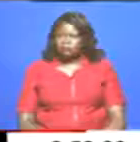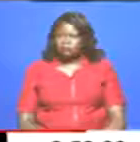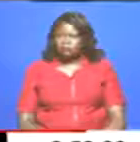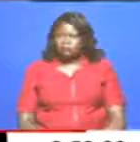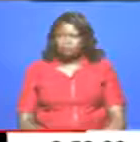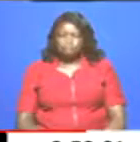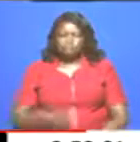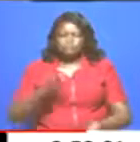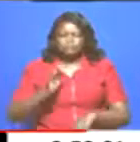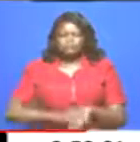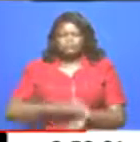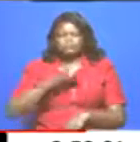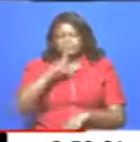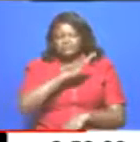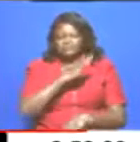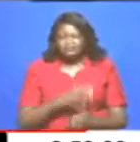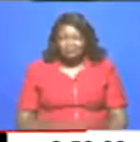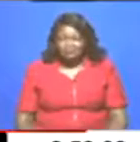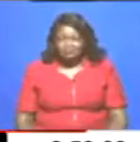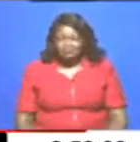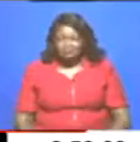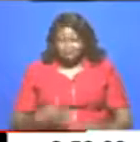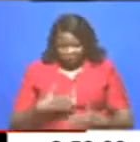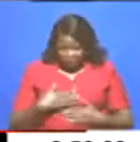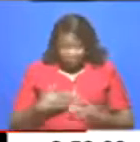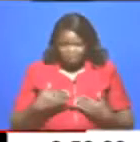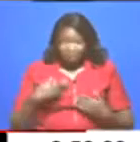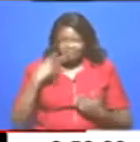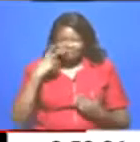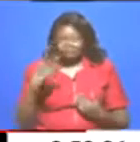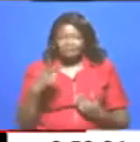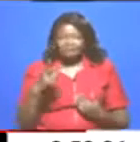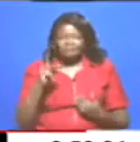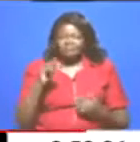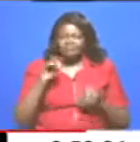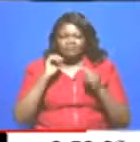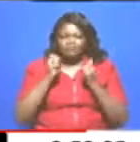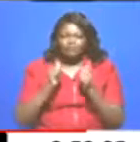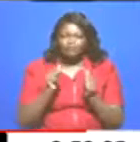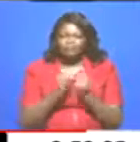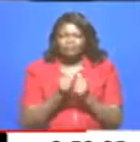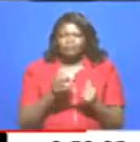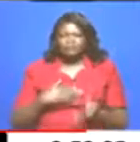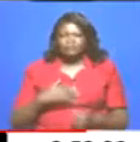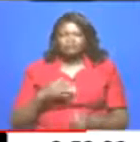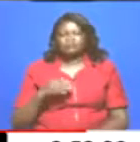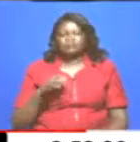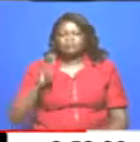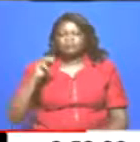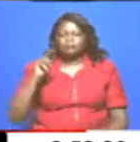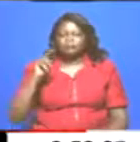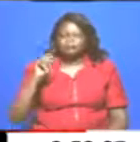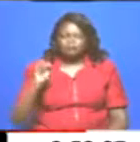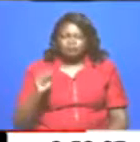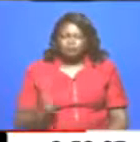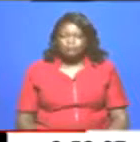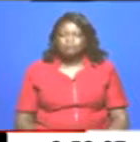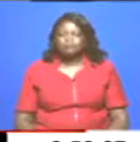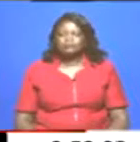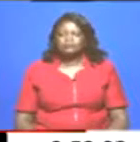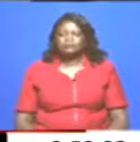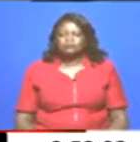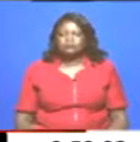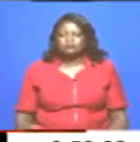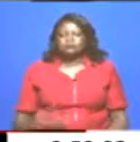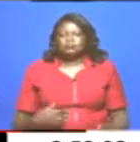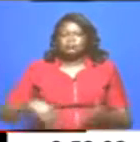Well, good evening. As always, it is a huge honor to have your company for KBC Sports with me, Richard Munga. Now we kick off the bulletin with a bit of